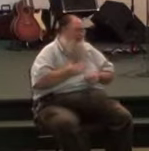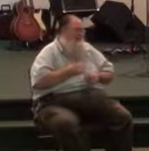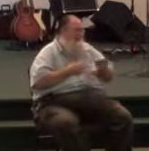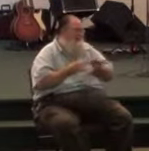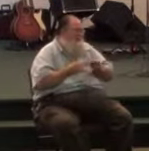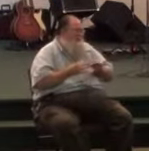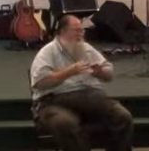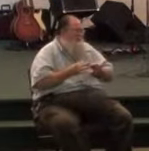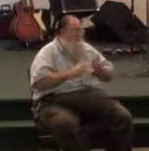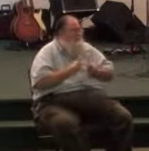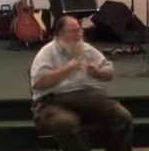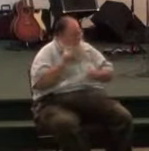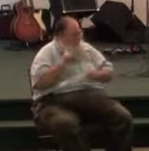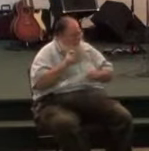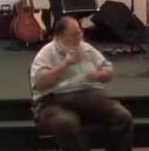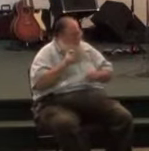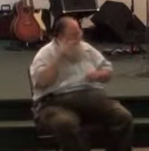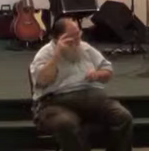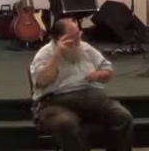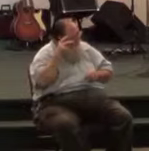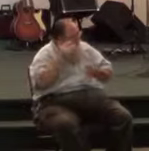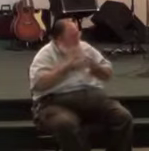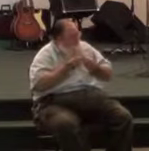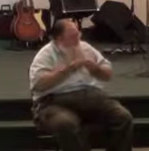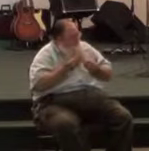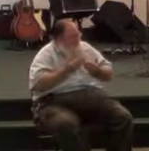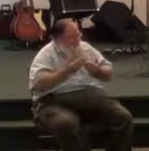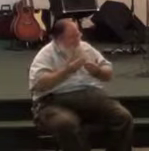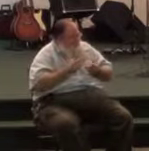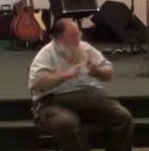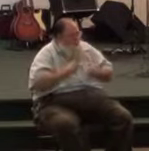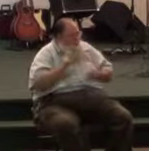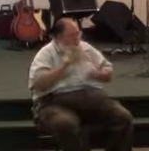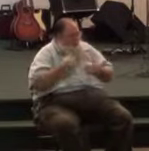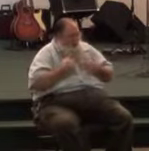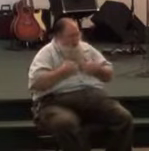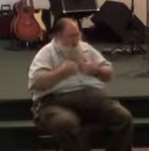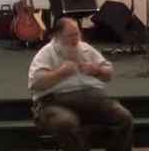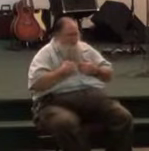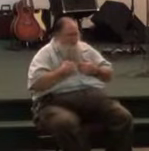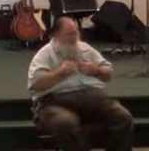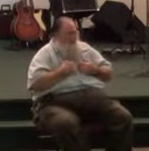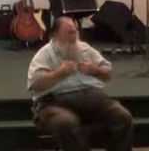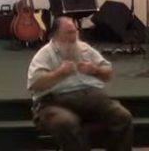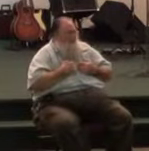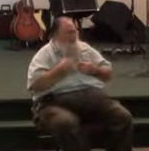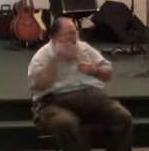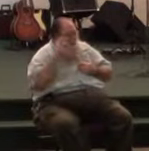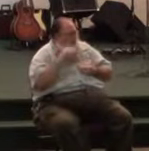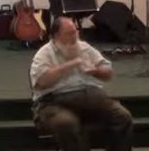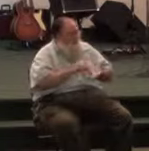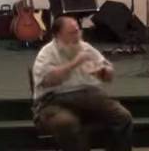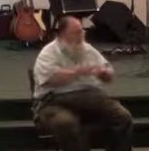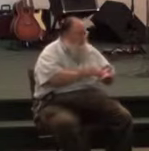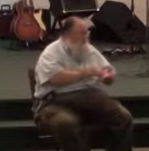People need to hear simple. People need to have repetition for it to sink deep into their hearts